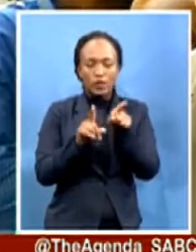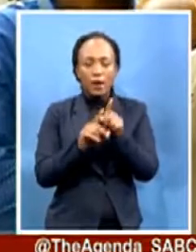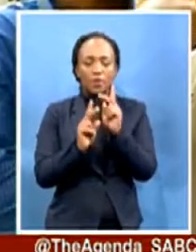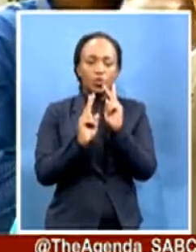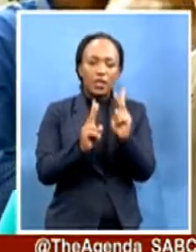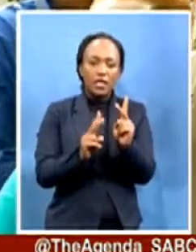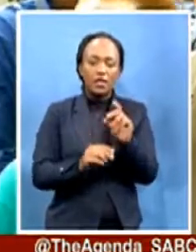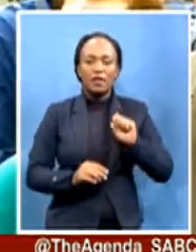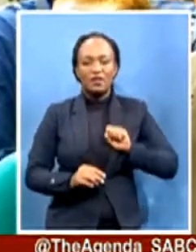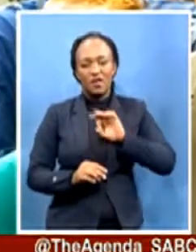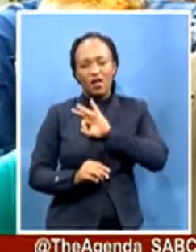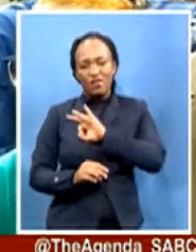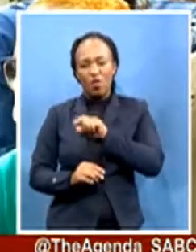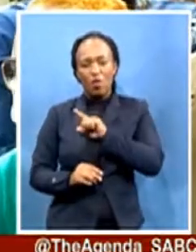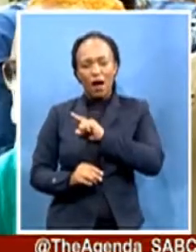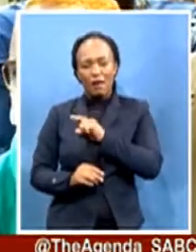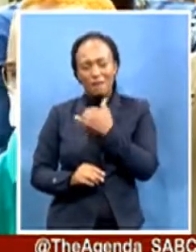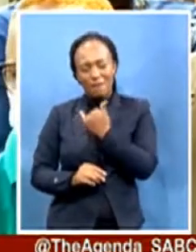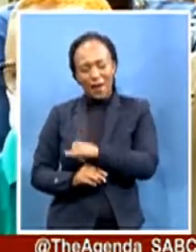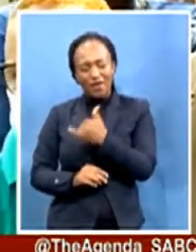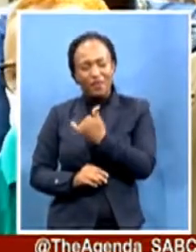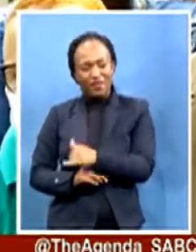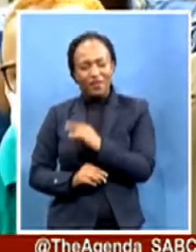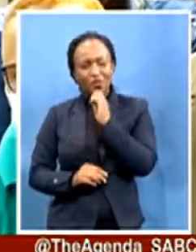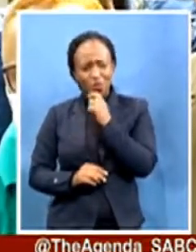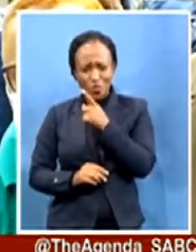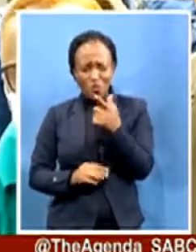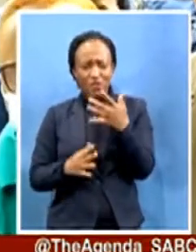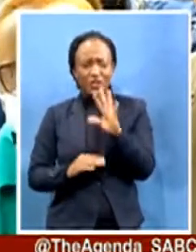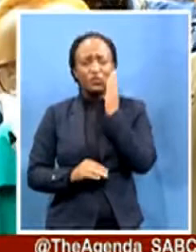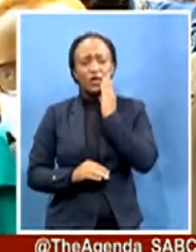have all gone through. All the patients who come to hospital